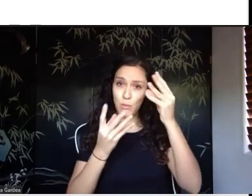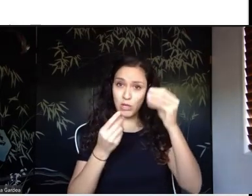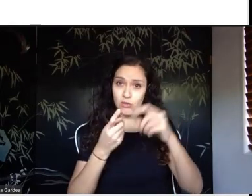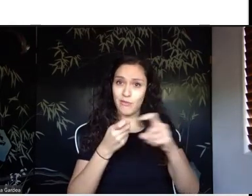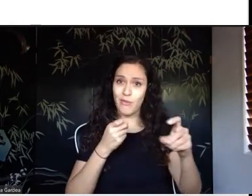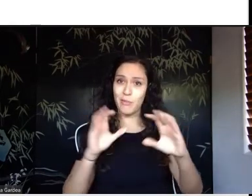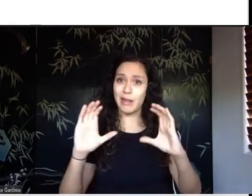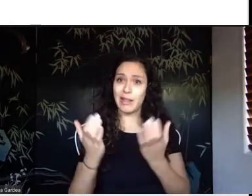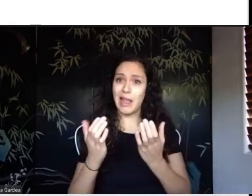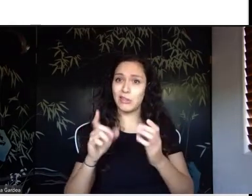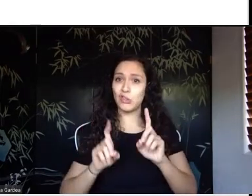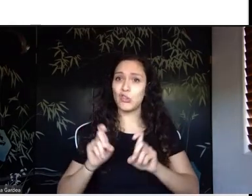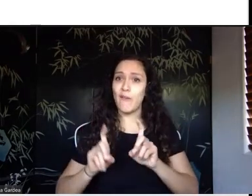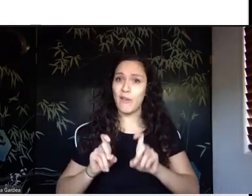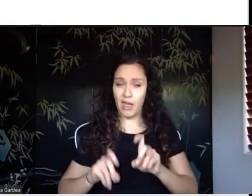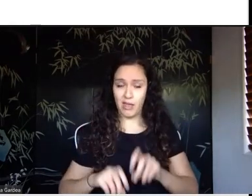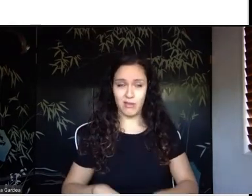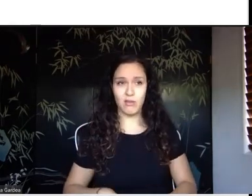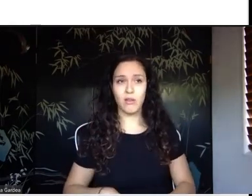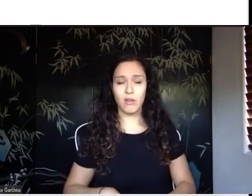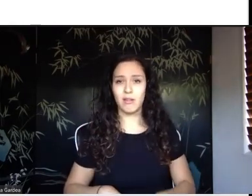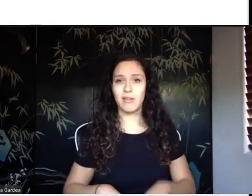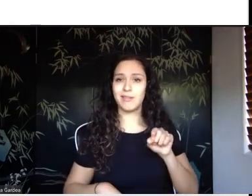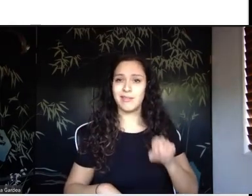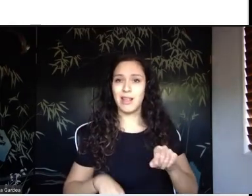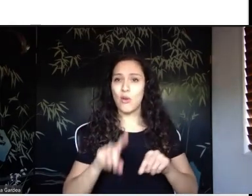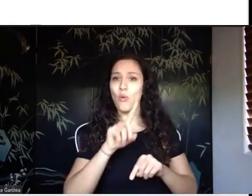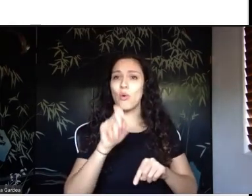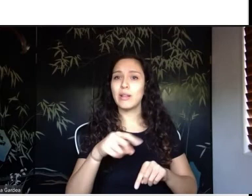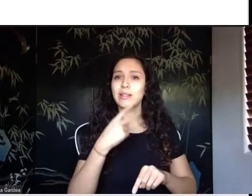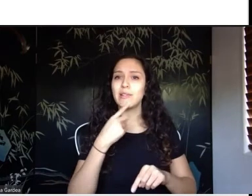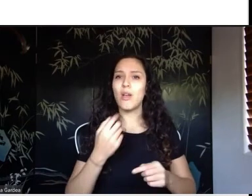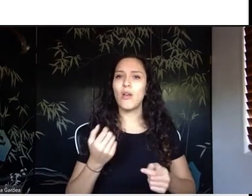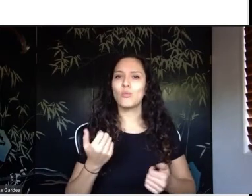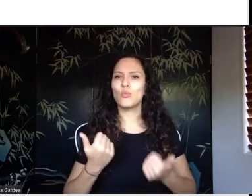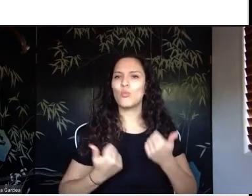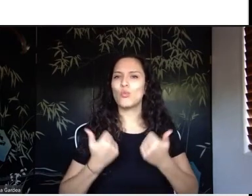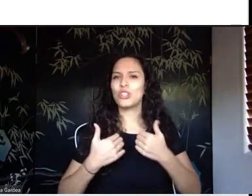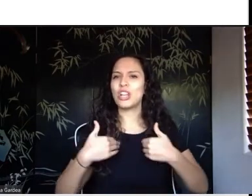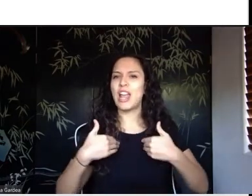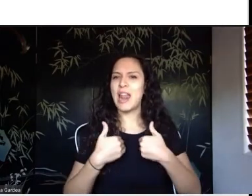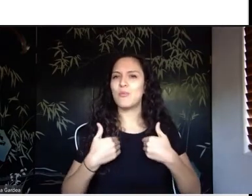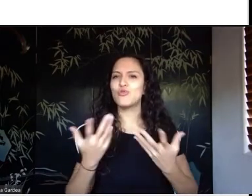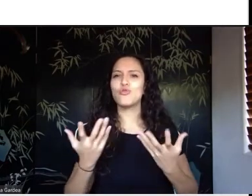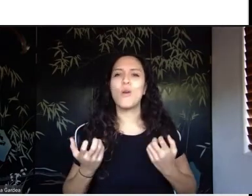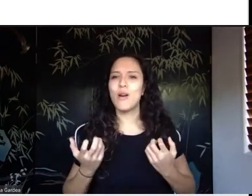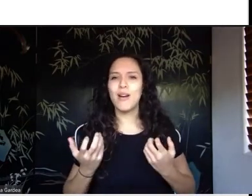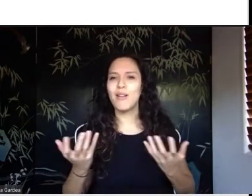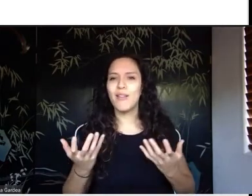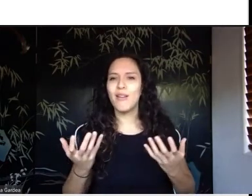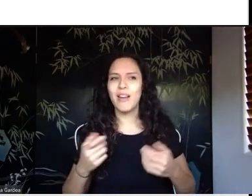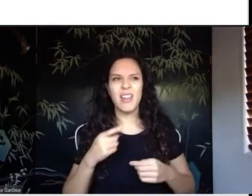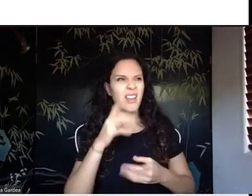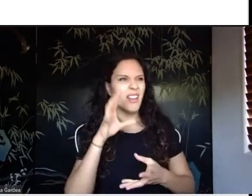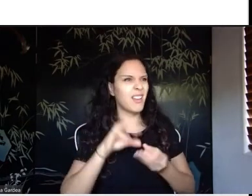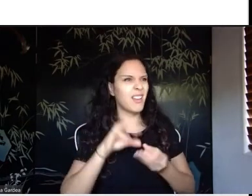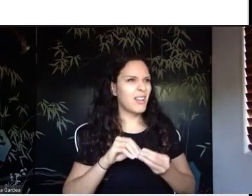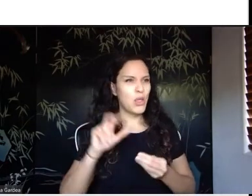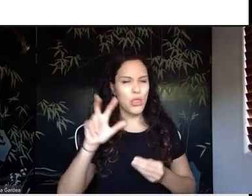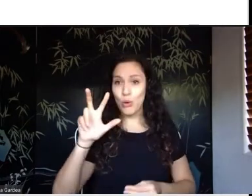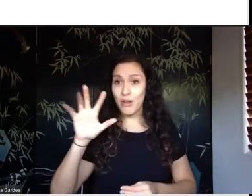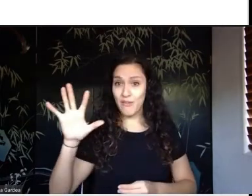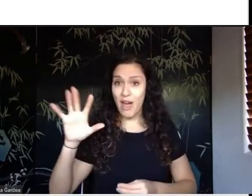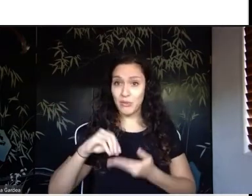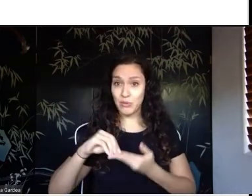this graph shows data taken from a class survey that asked students what animal they would want. Okay, there